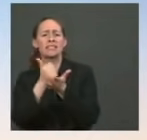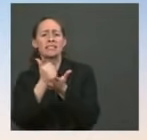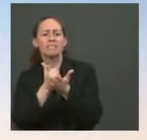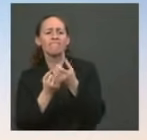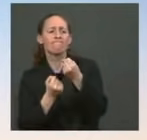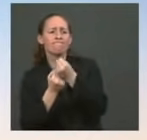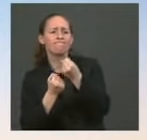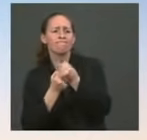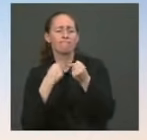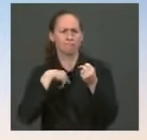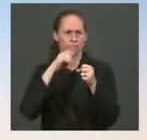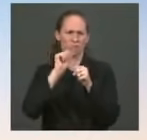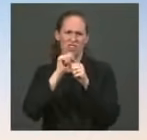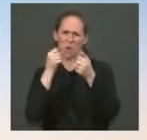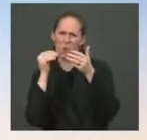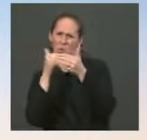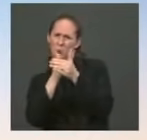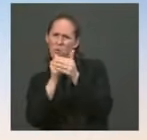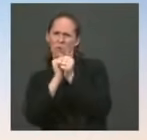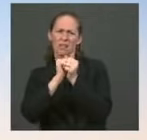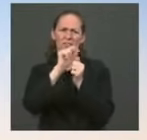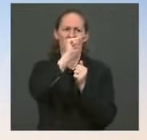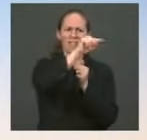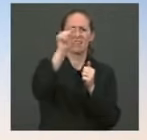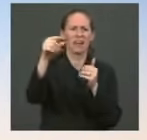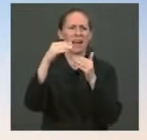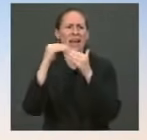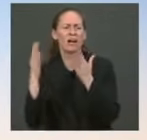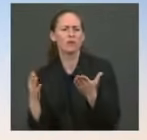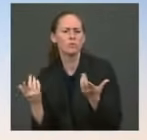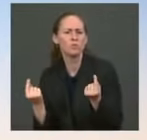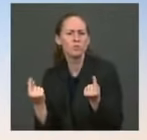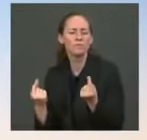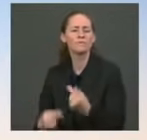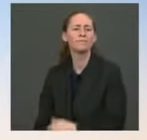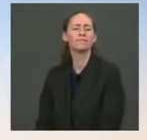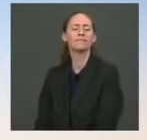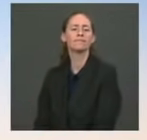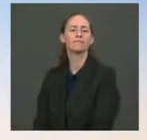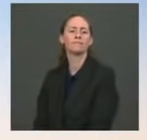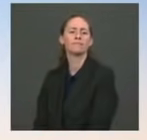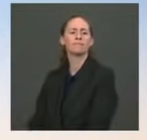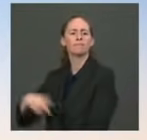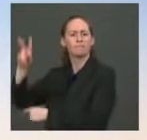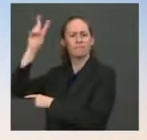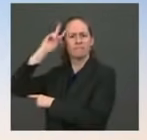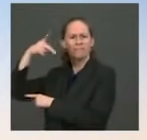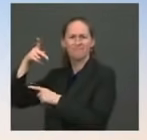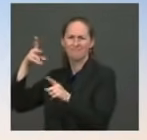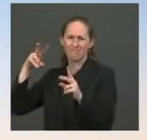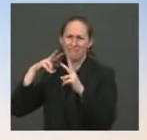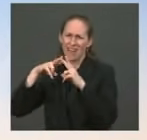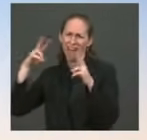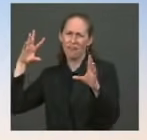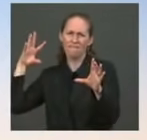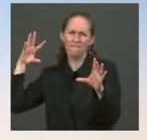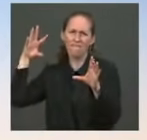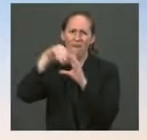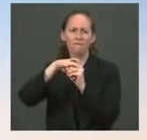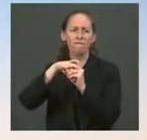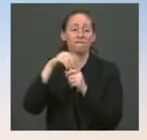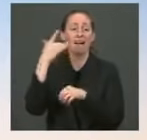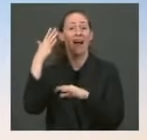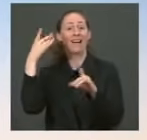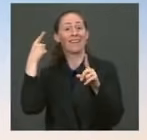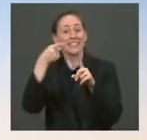these leaders on what steps can be taken. And the vice president has been deeply engaged in this. But again, as it relates to Haiti,